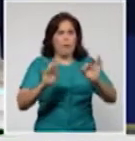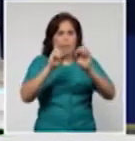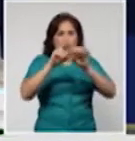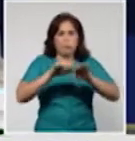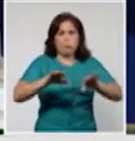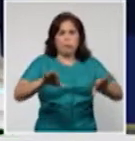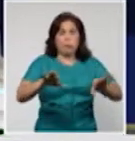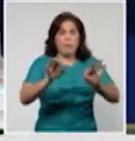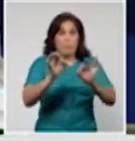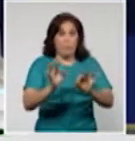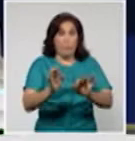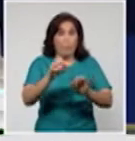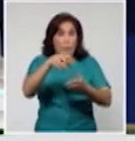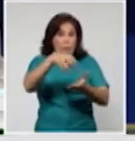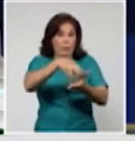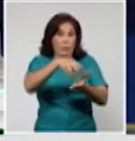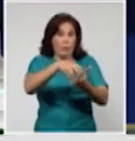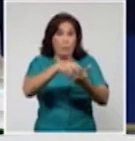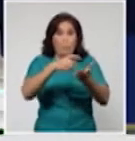asymptomatic.